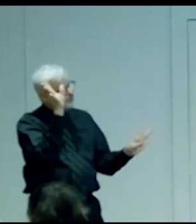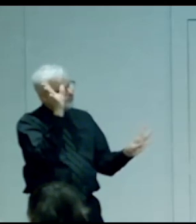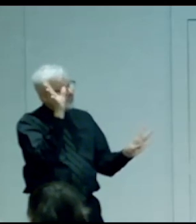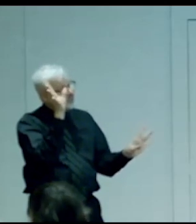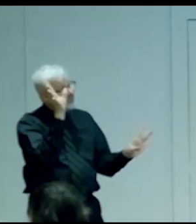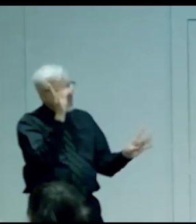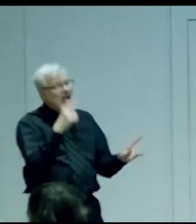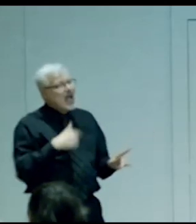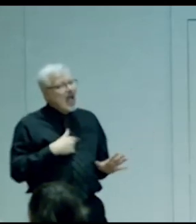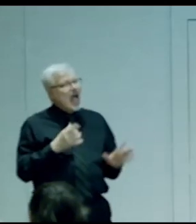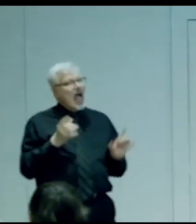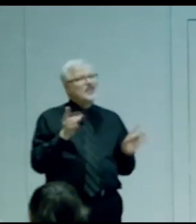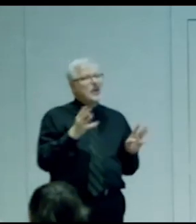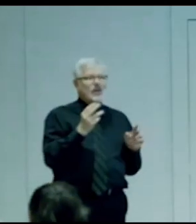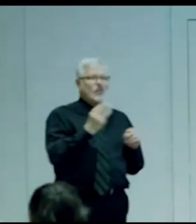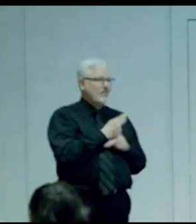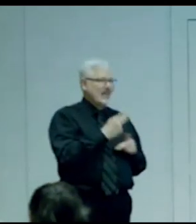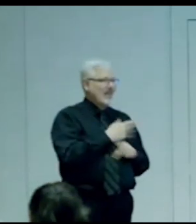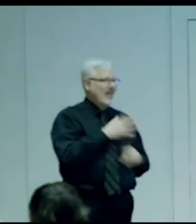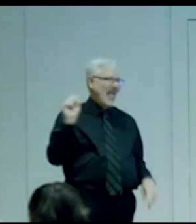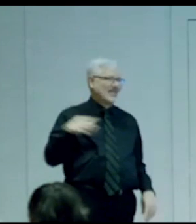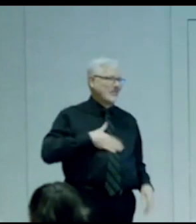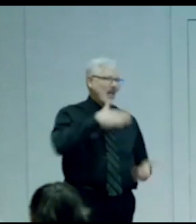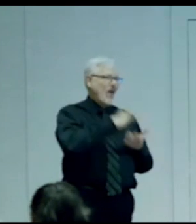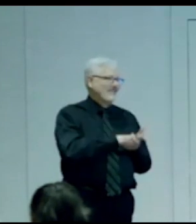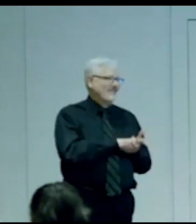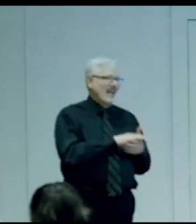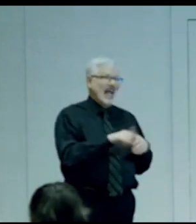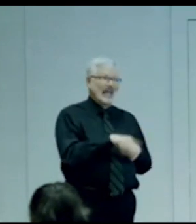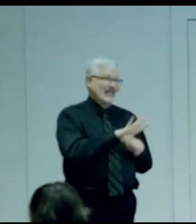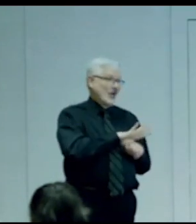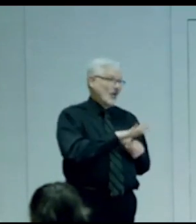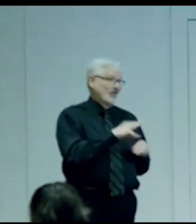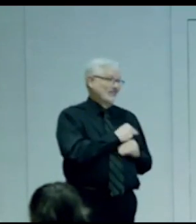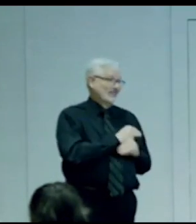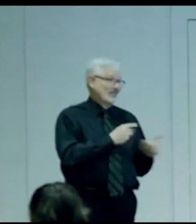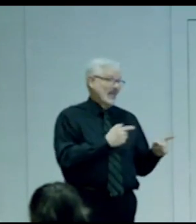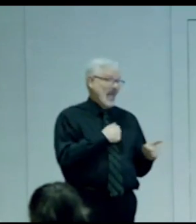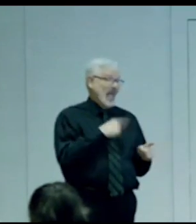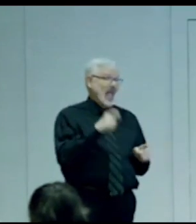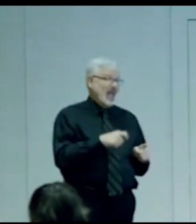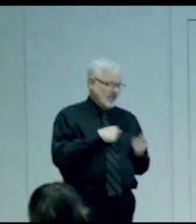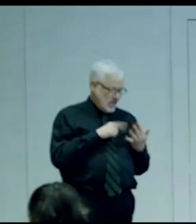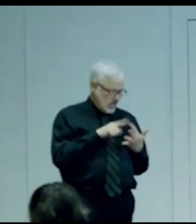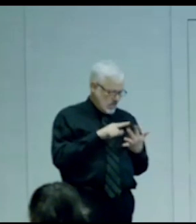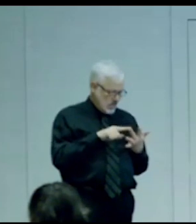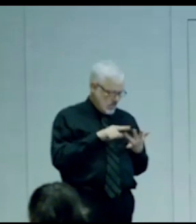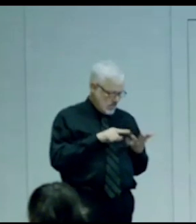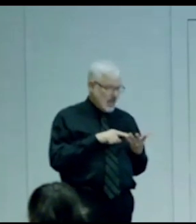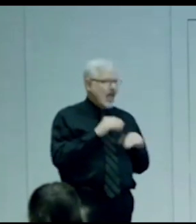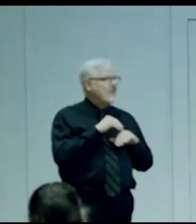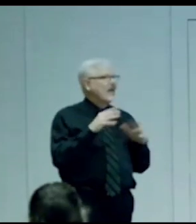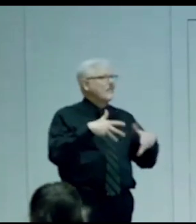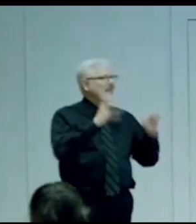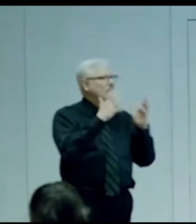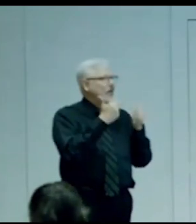I'm terrible at arithmetic. You can ask my wife. I have to use my fingers when I'm at a basketball